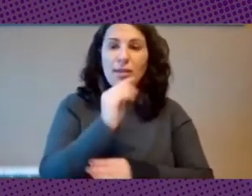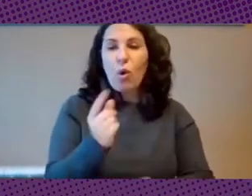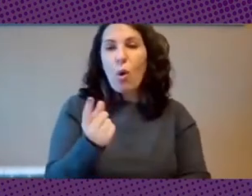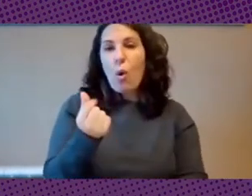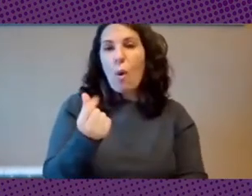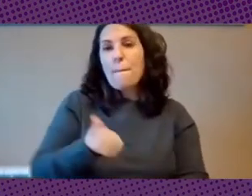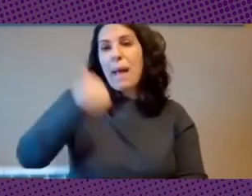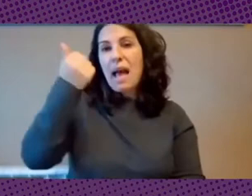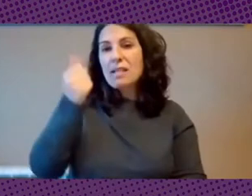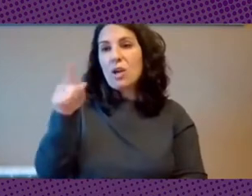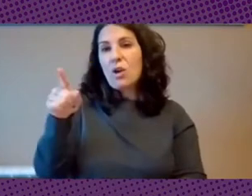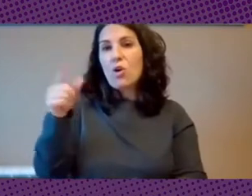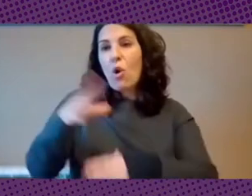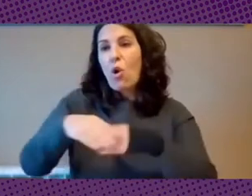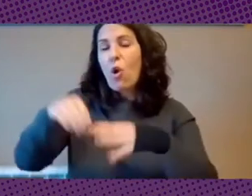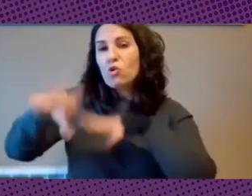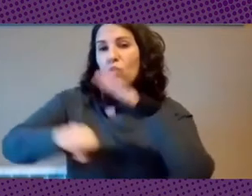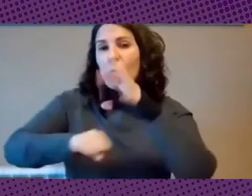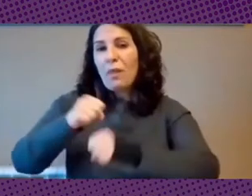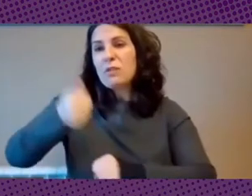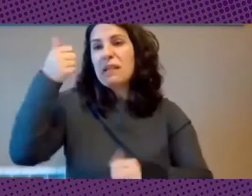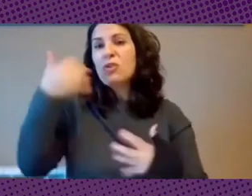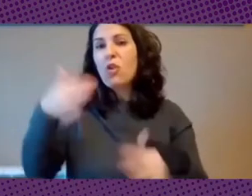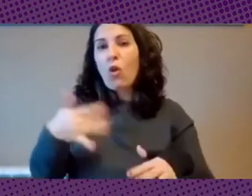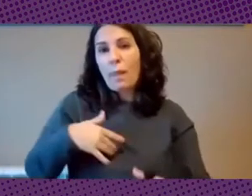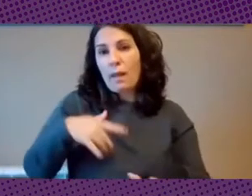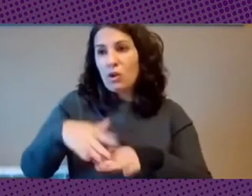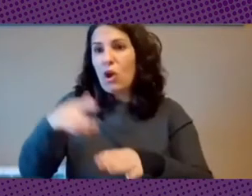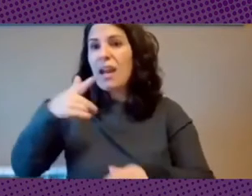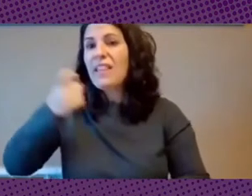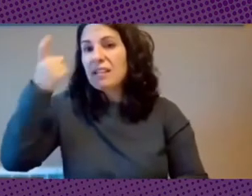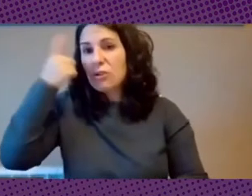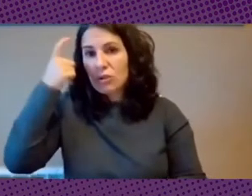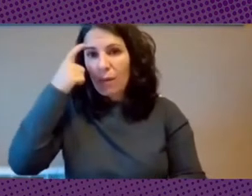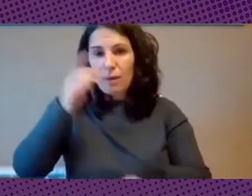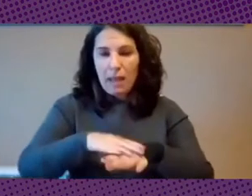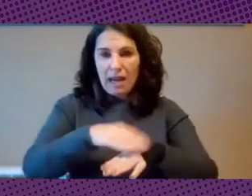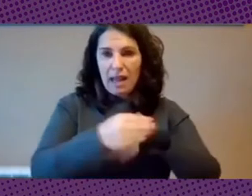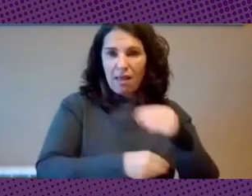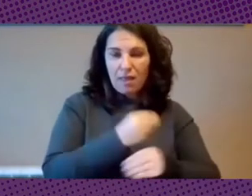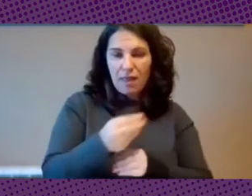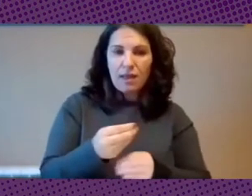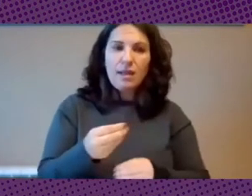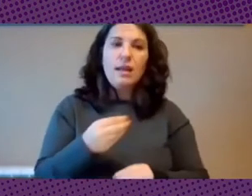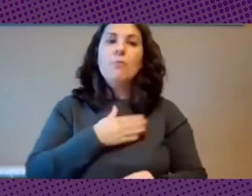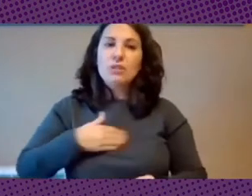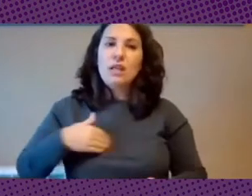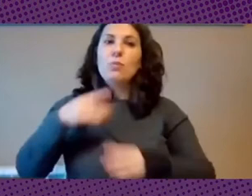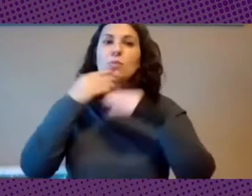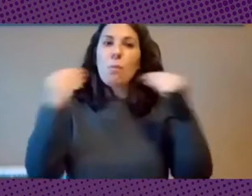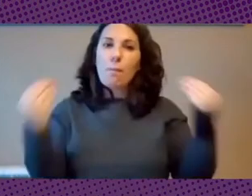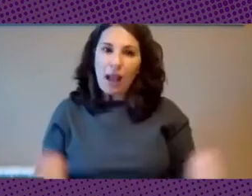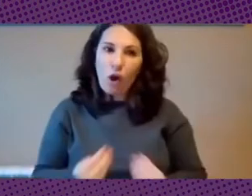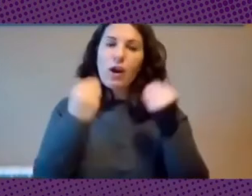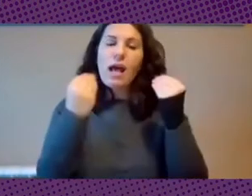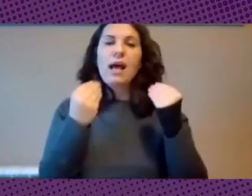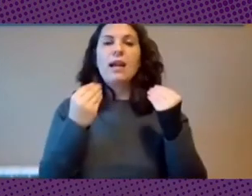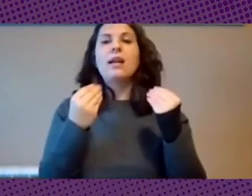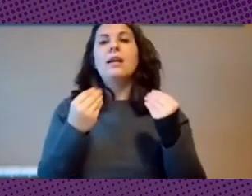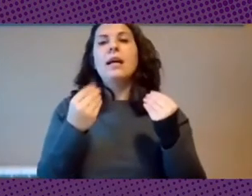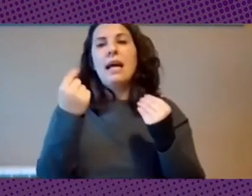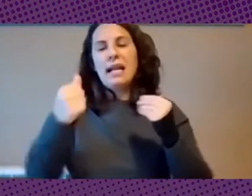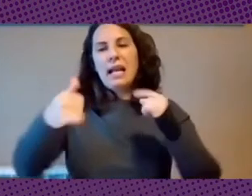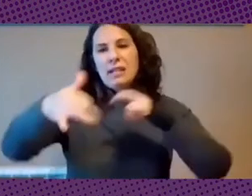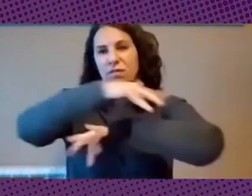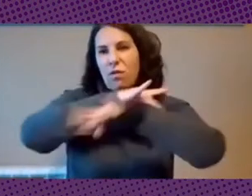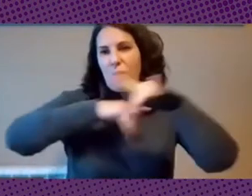predictable cash flows, but you want to be able to increase your cash flows. And I will finish with this. What we are